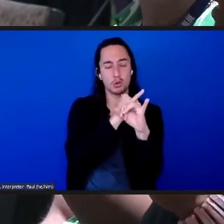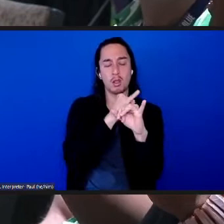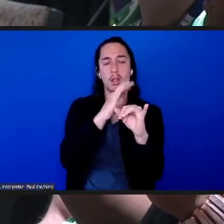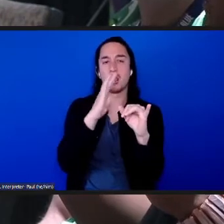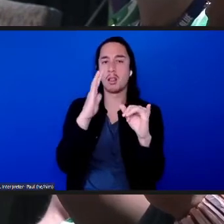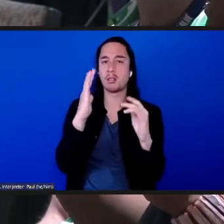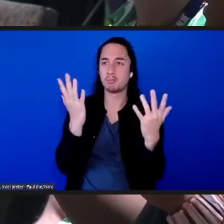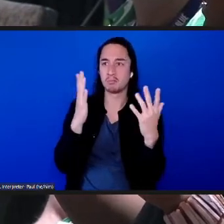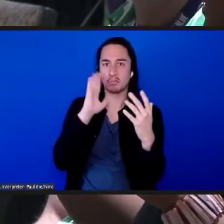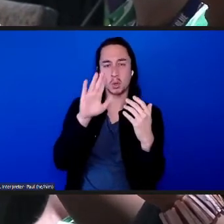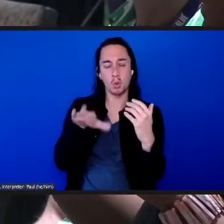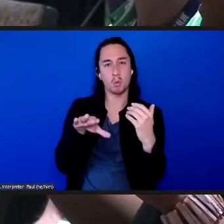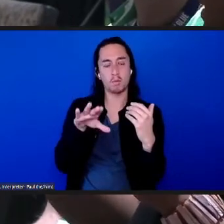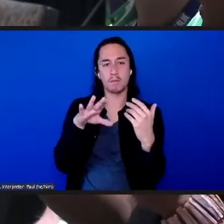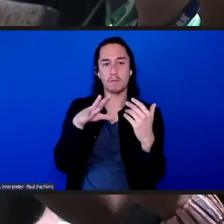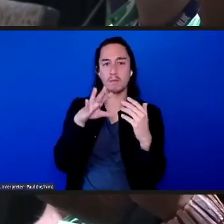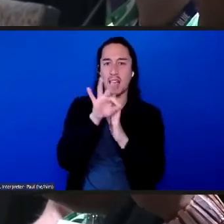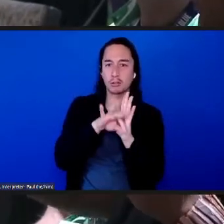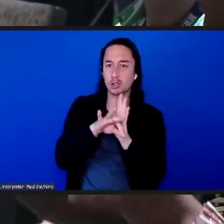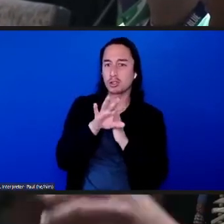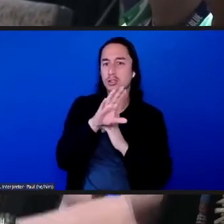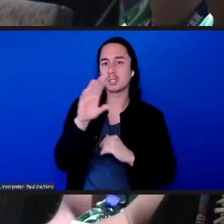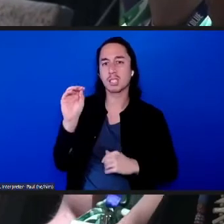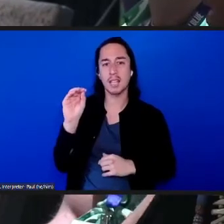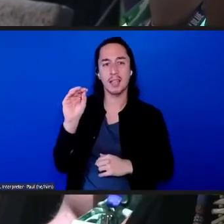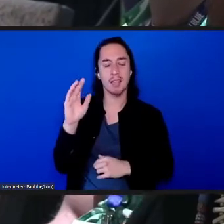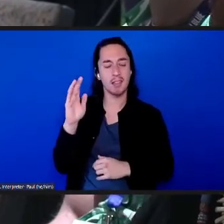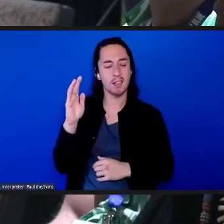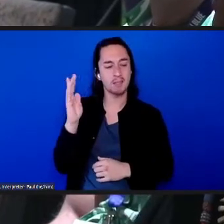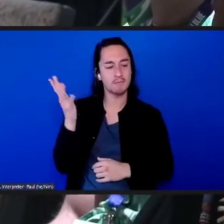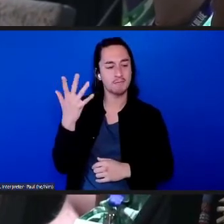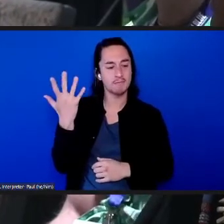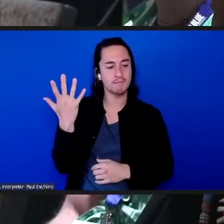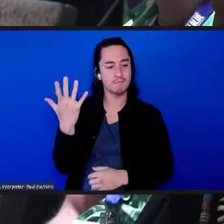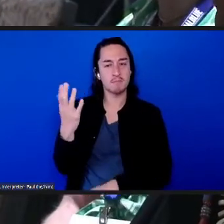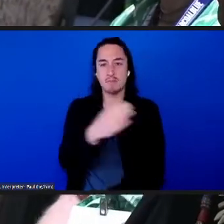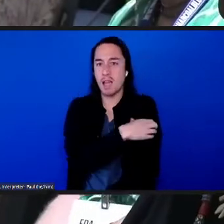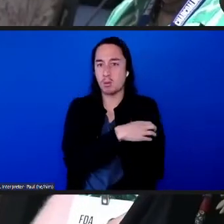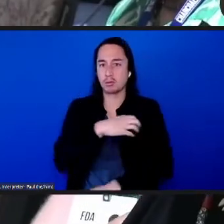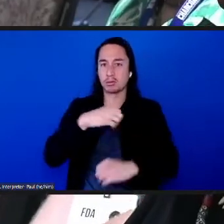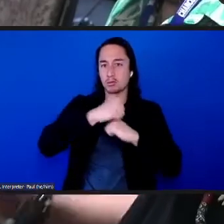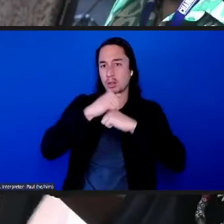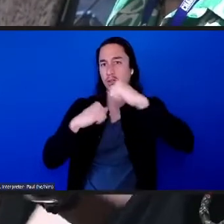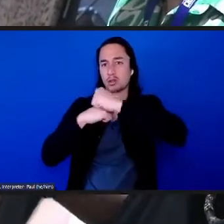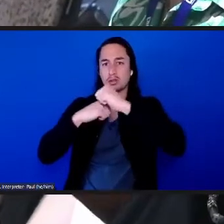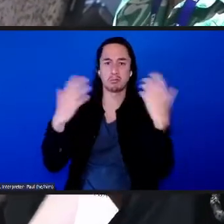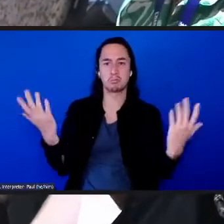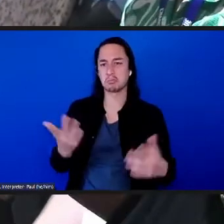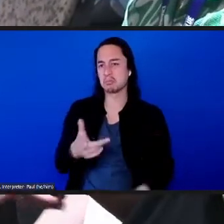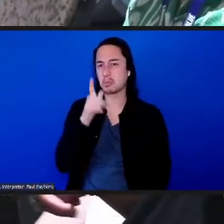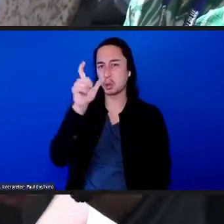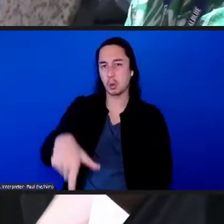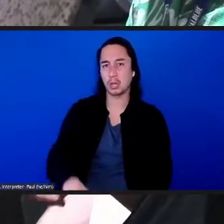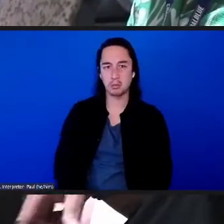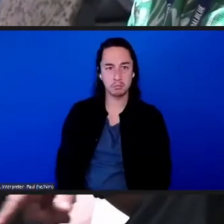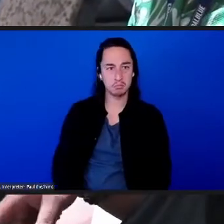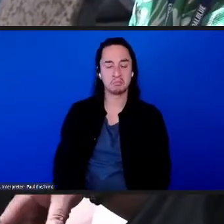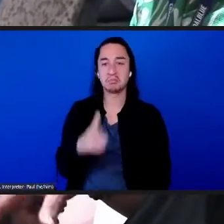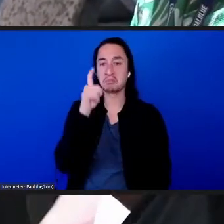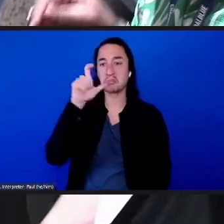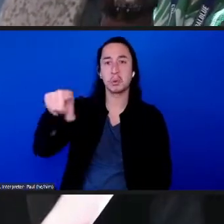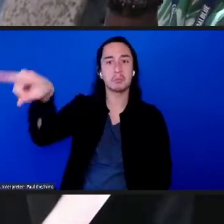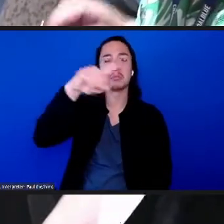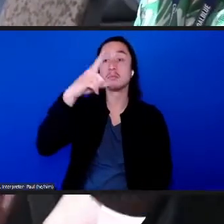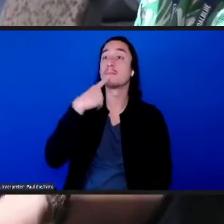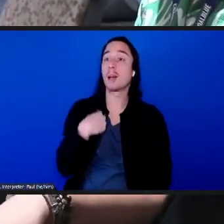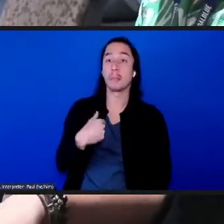know, factors and power structures. We don't need them to tell us that we're